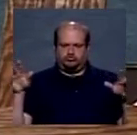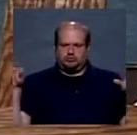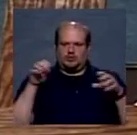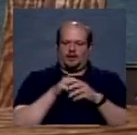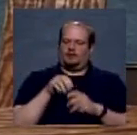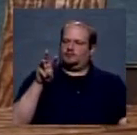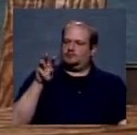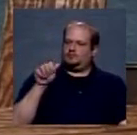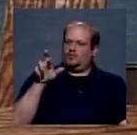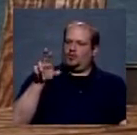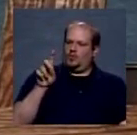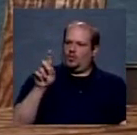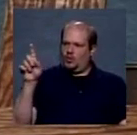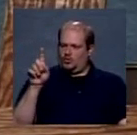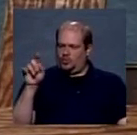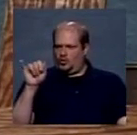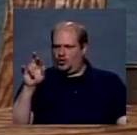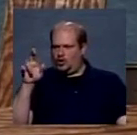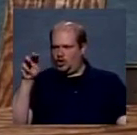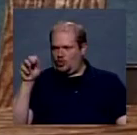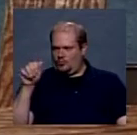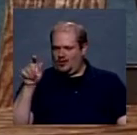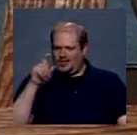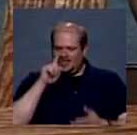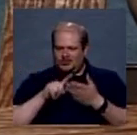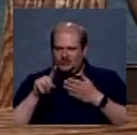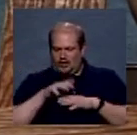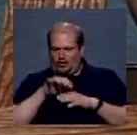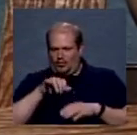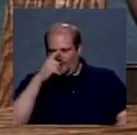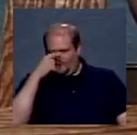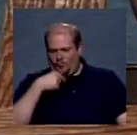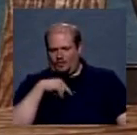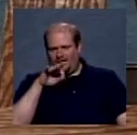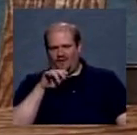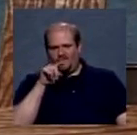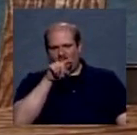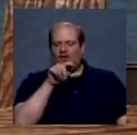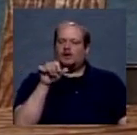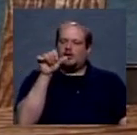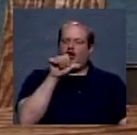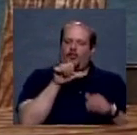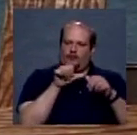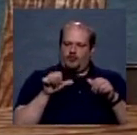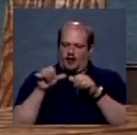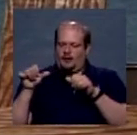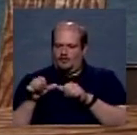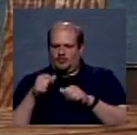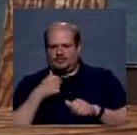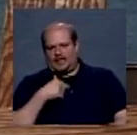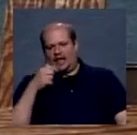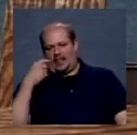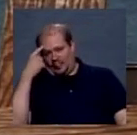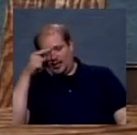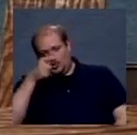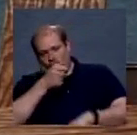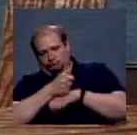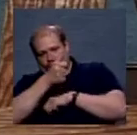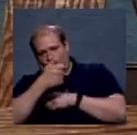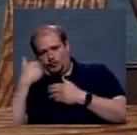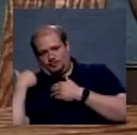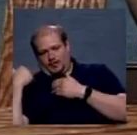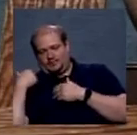Irma. At-large members, check on it for me, because if they're over there in other areas, I'll hold you responsible for that.